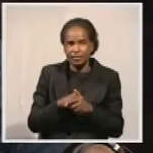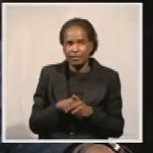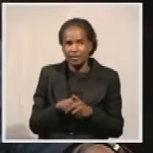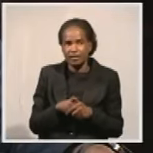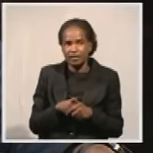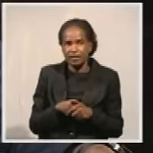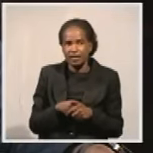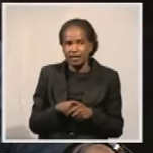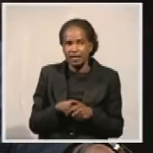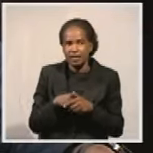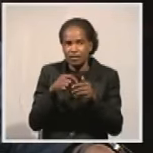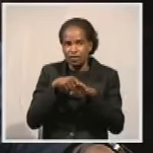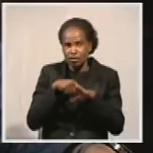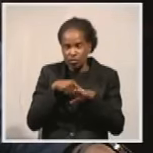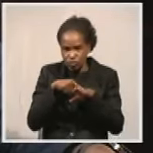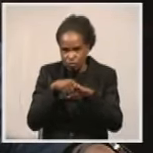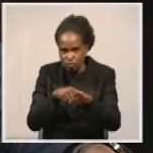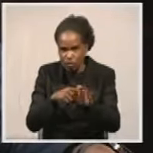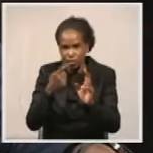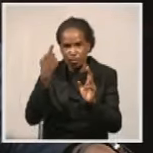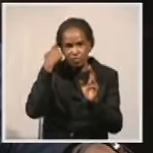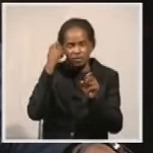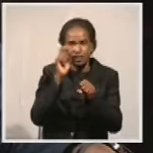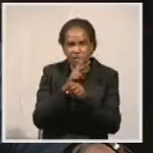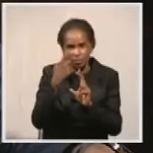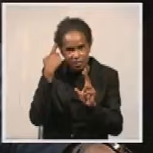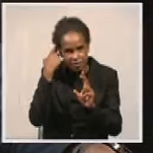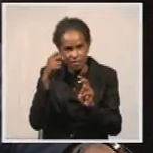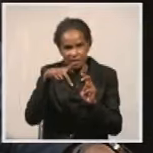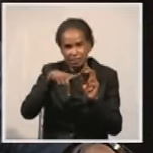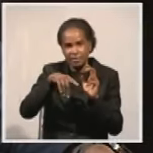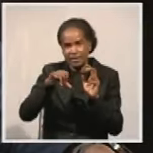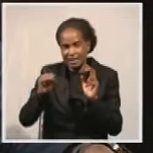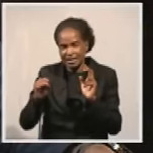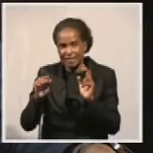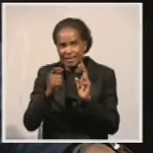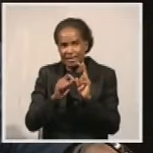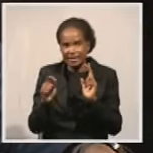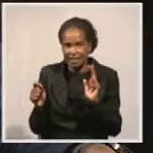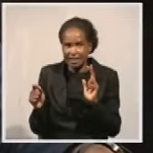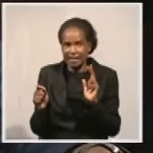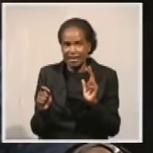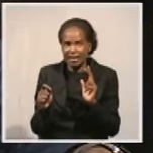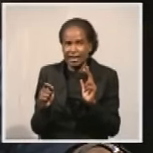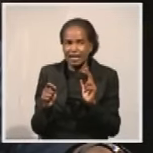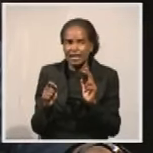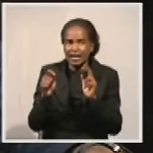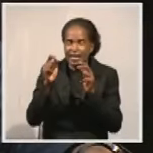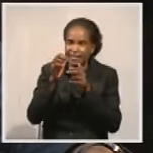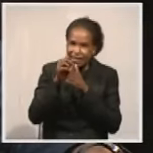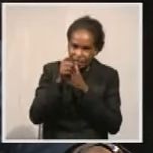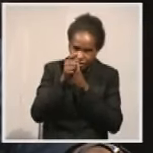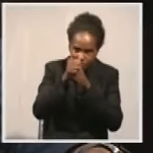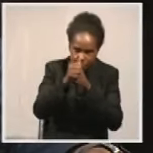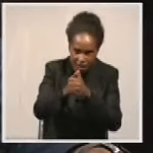you have to walk in as a minister, as a deputy minister, as as a permanent secretary, and lead the very staff that they hate